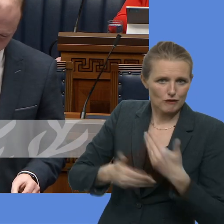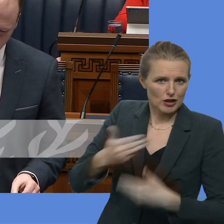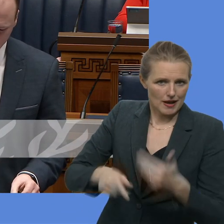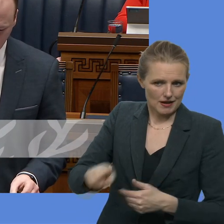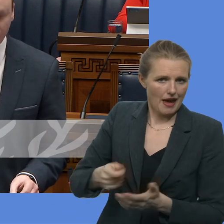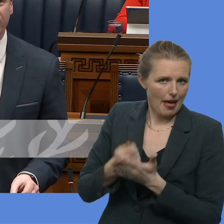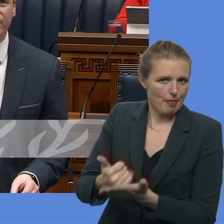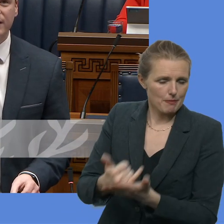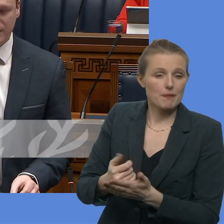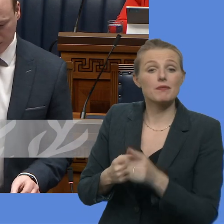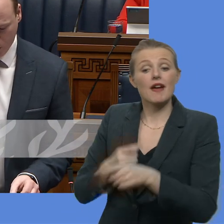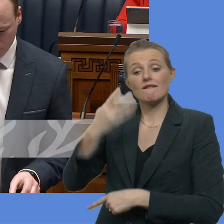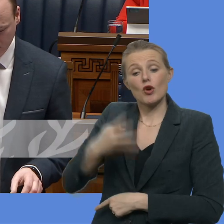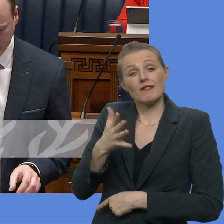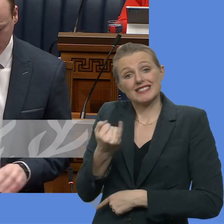rate,